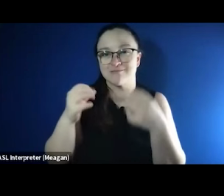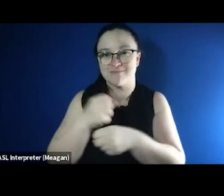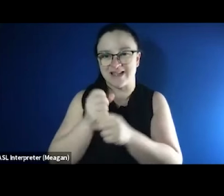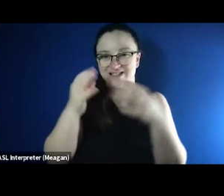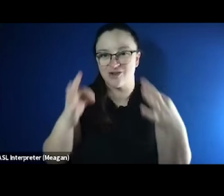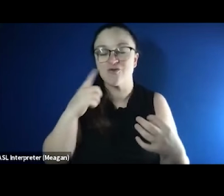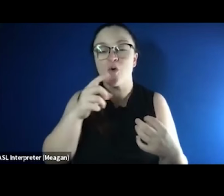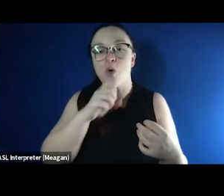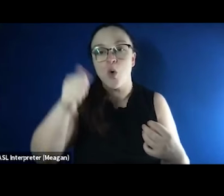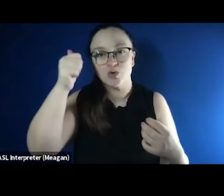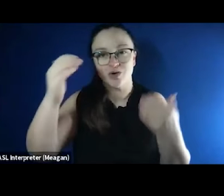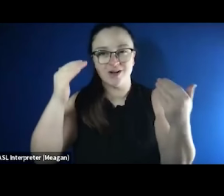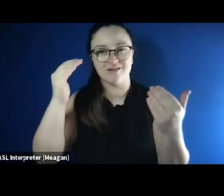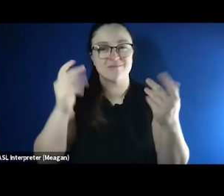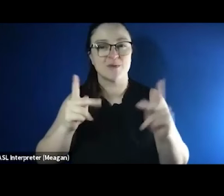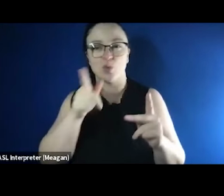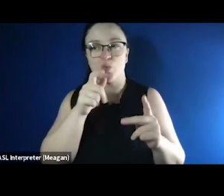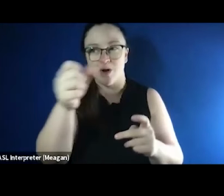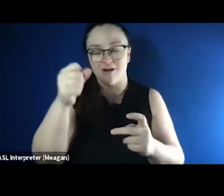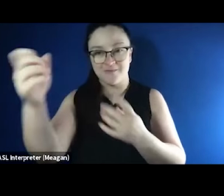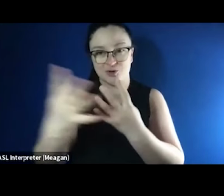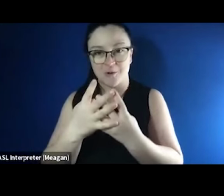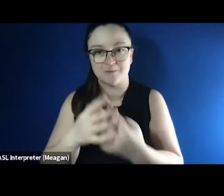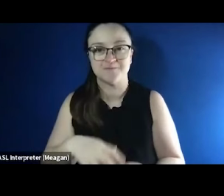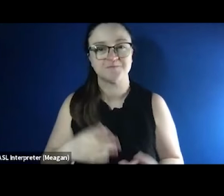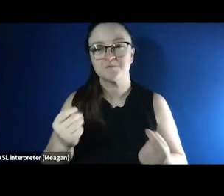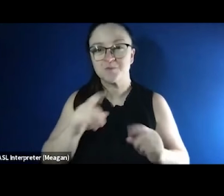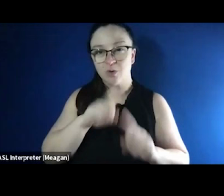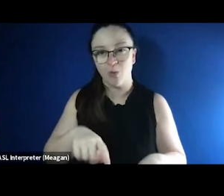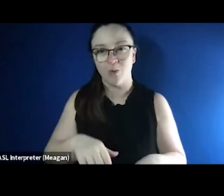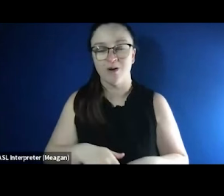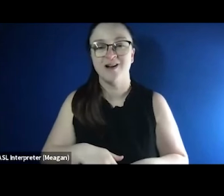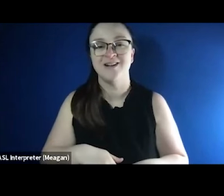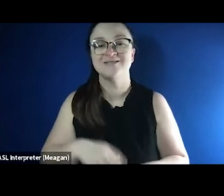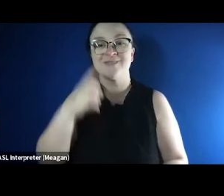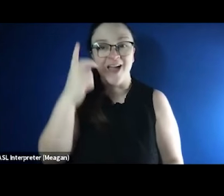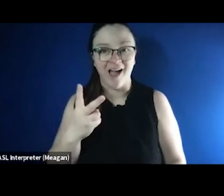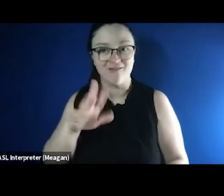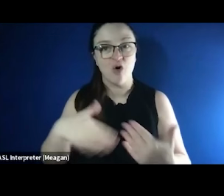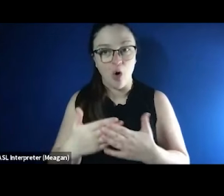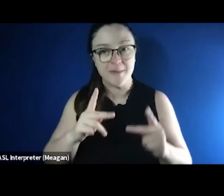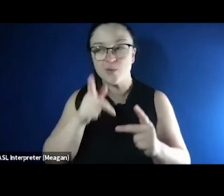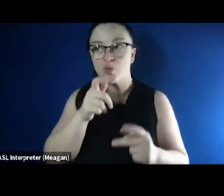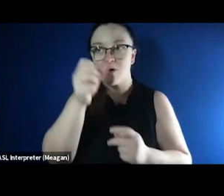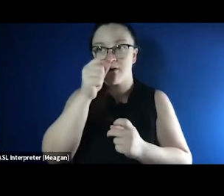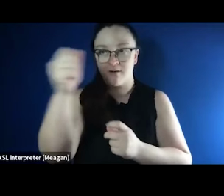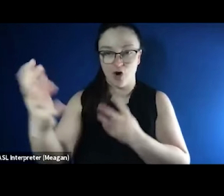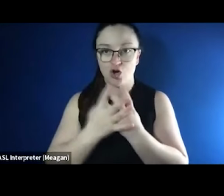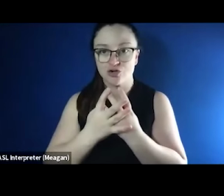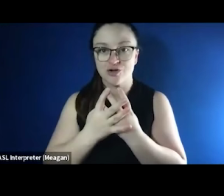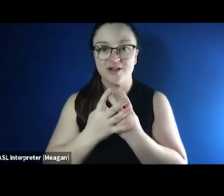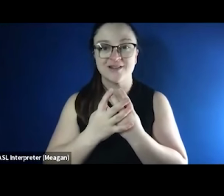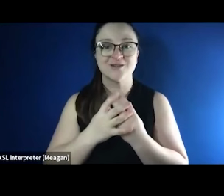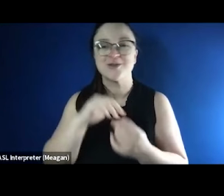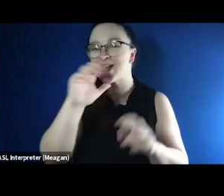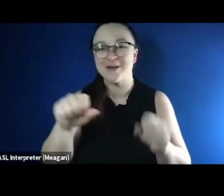adults who are incarcerated. And so what they reported in that study was that half of all incarcerated individuals were unable